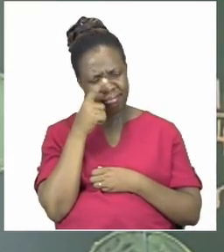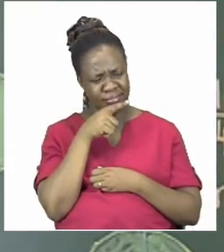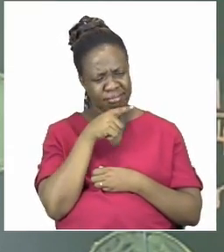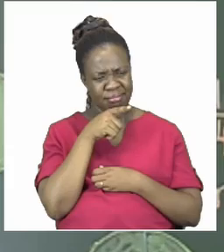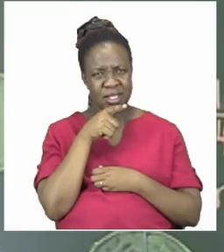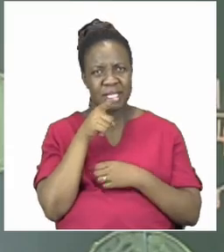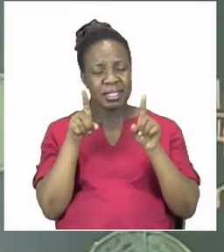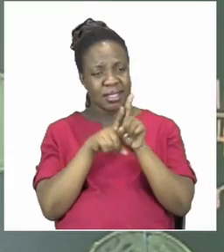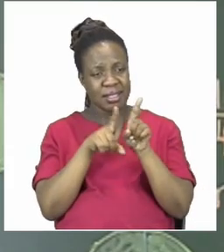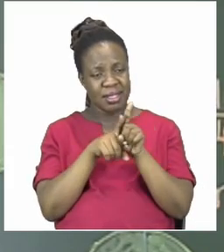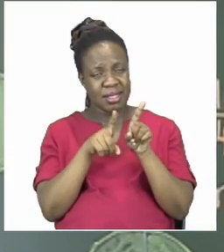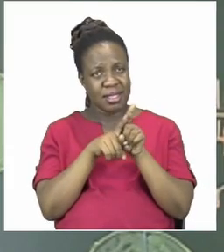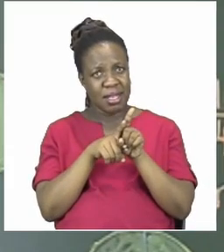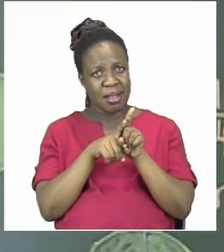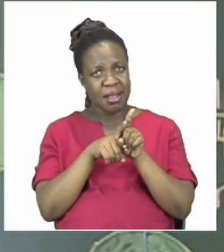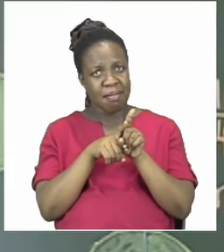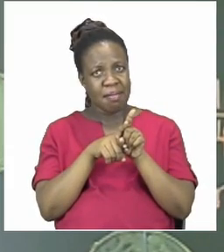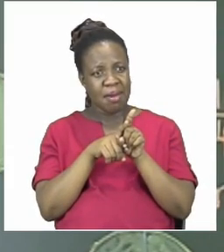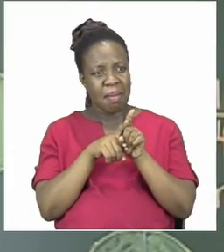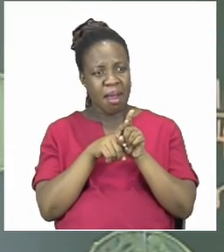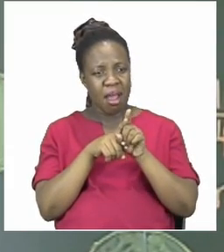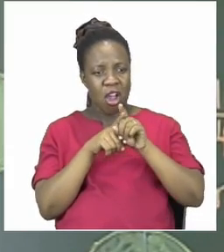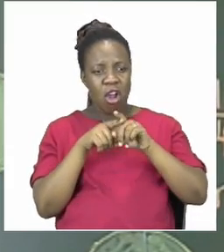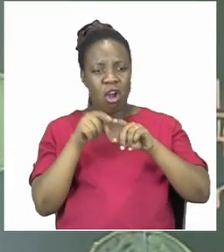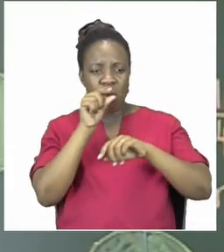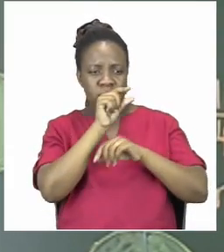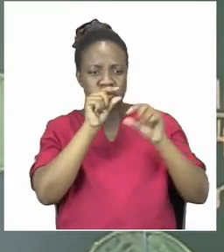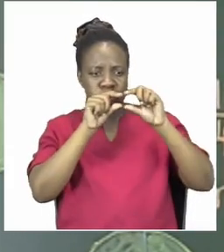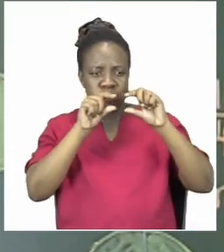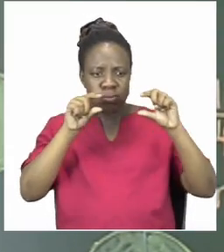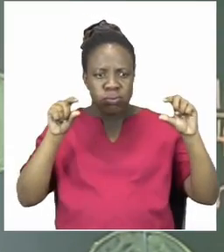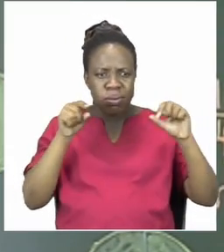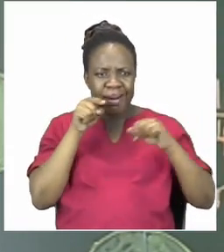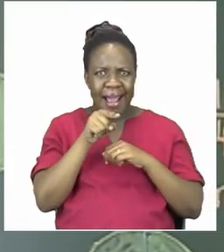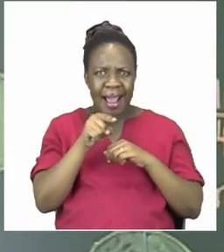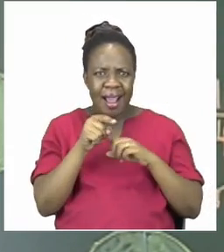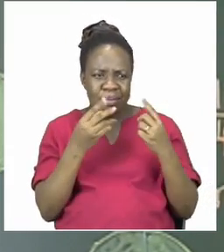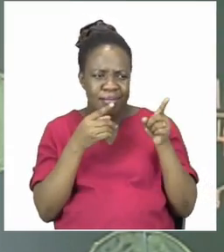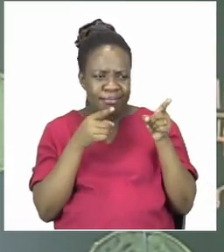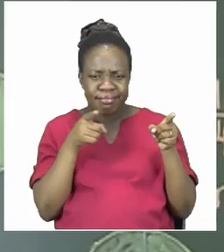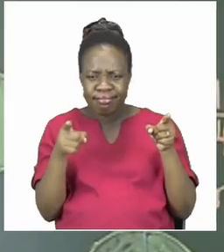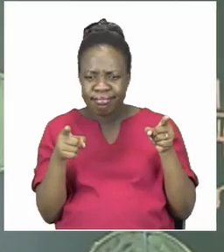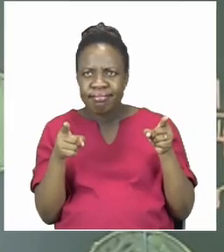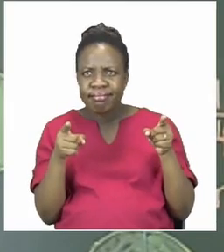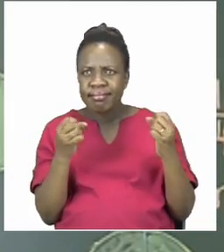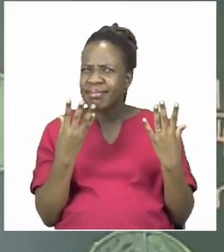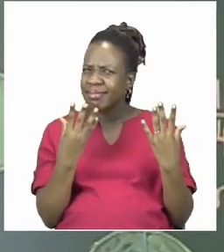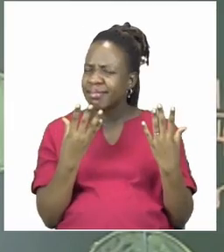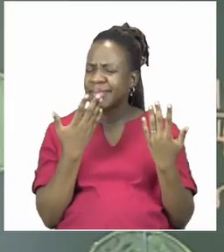guess how long my line is. So from here to here, I'm going to say